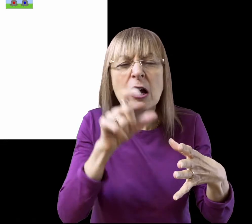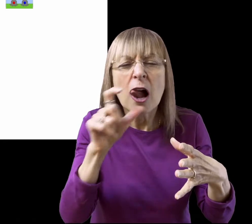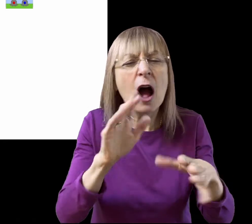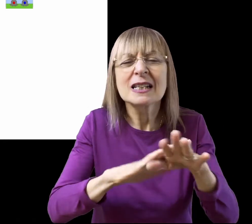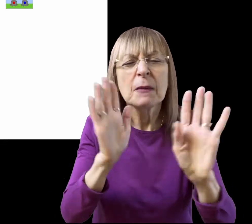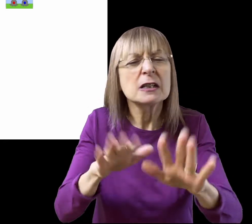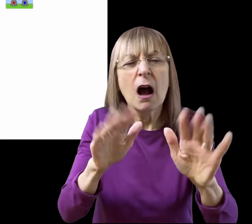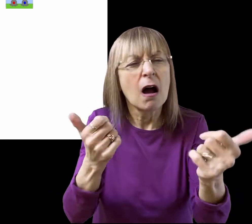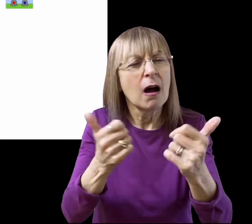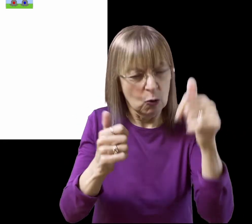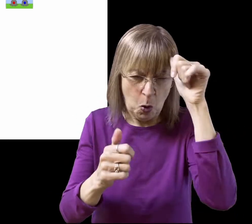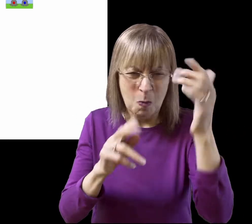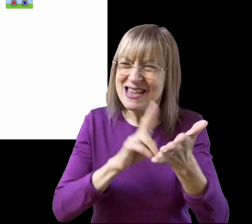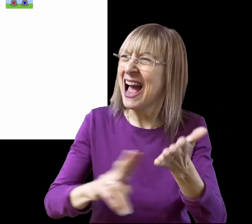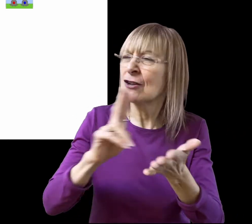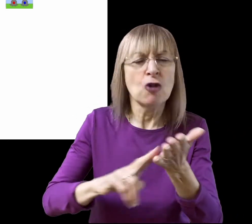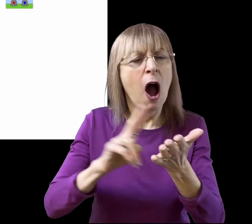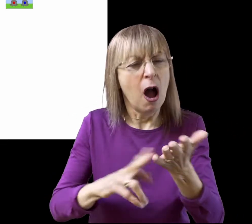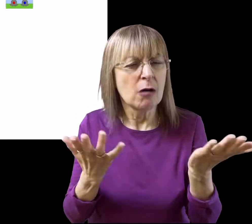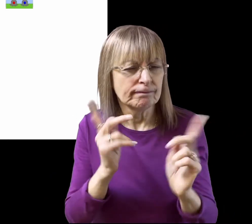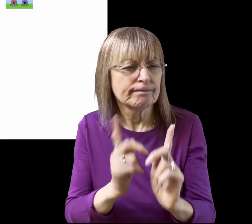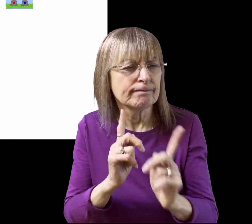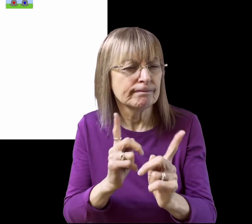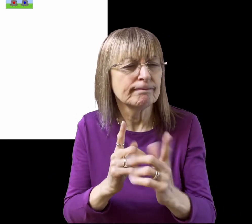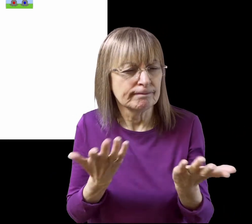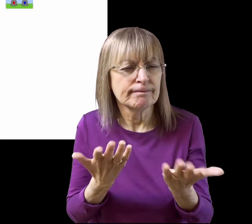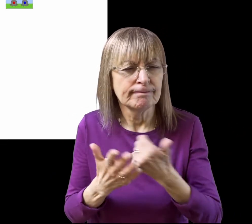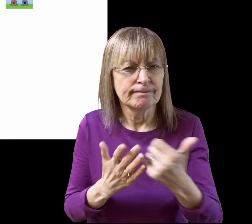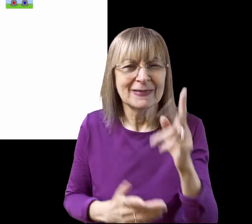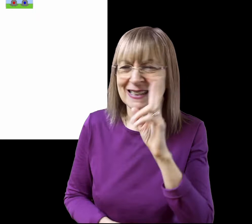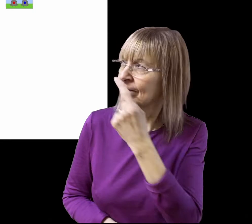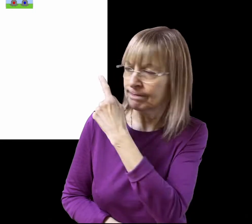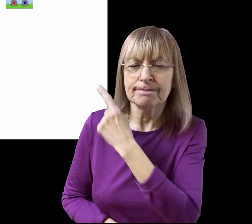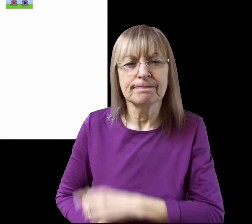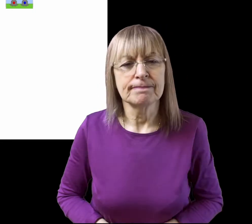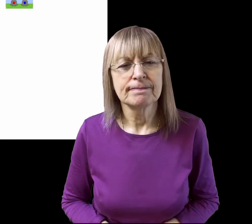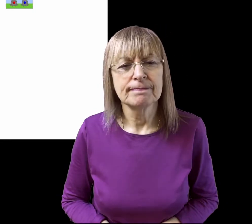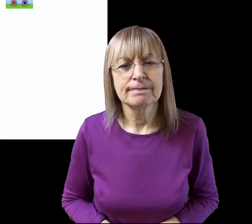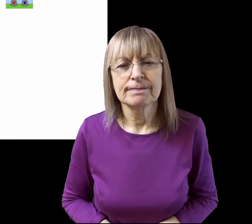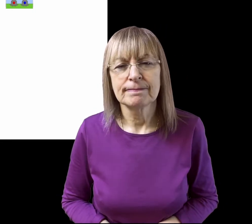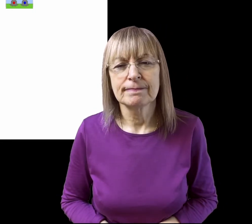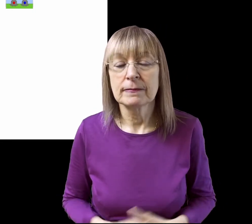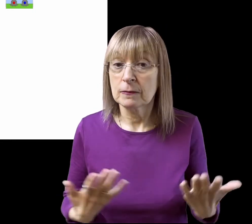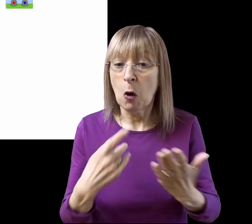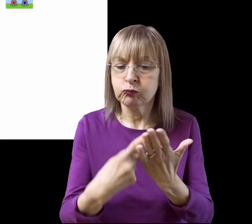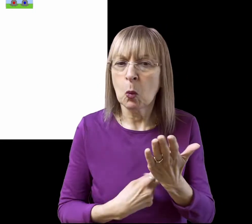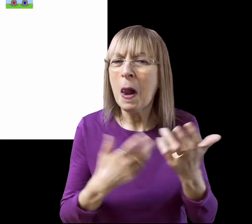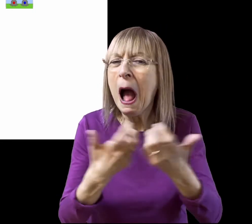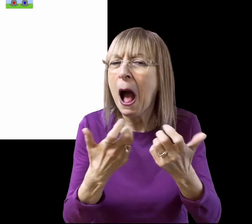turn into adults, and we ignore the fact that they've changed colour. That's perfectly natural. So now we have some adult